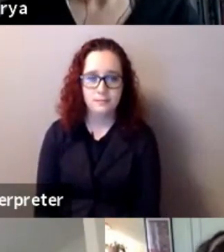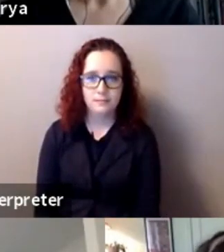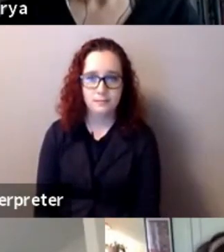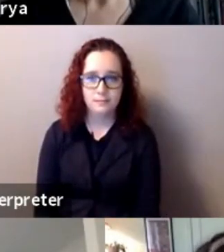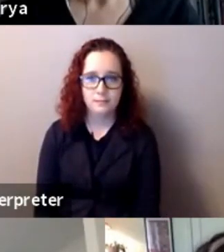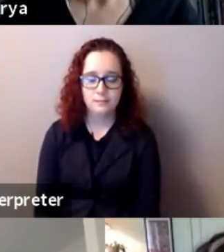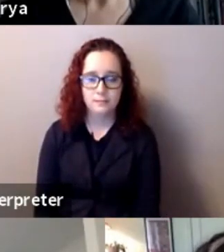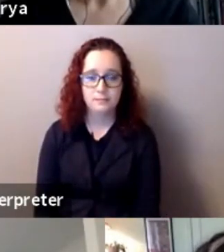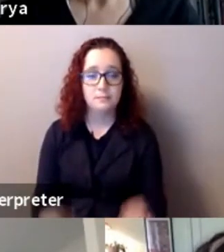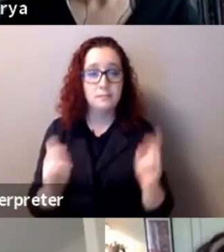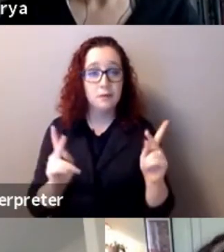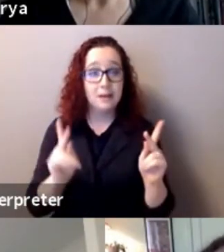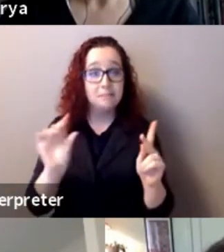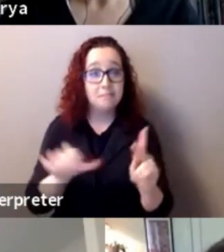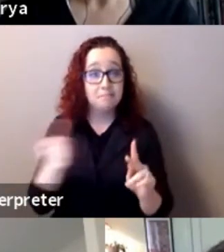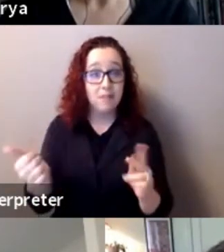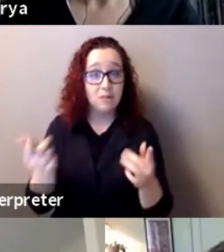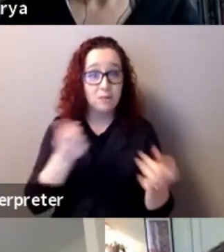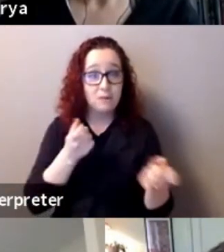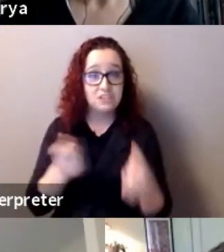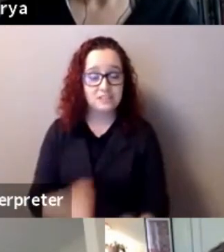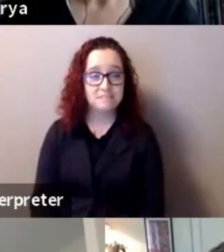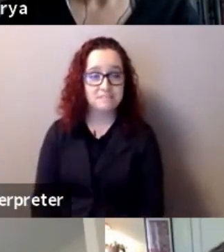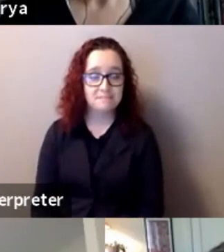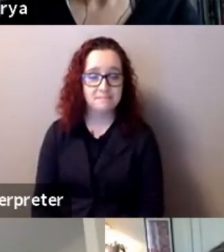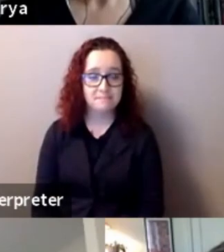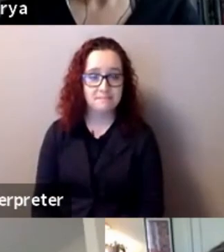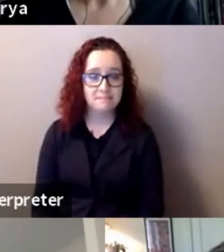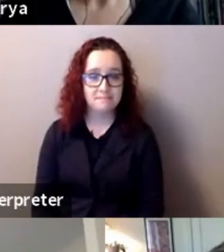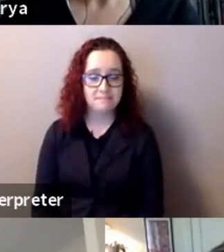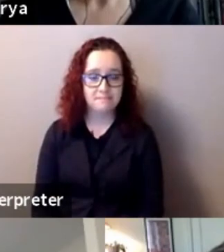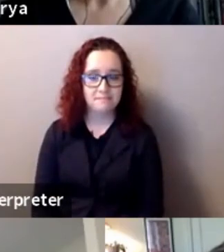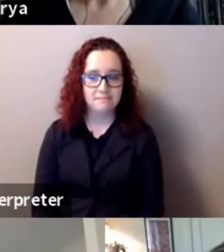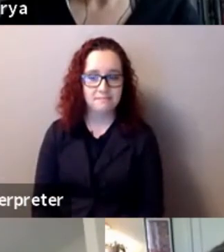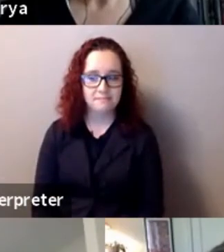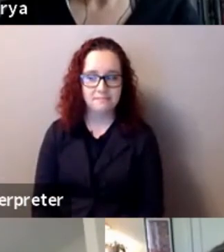All right, are there any other questions?